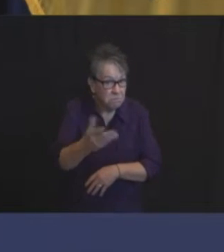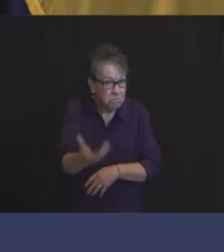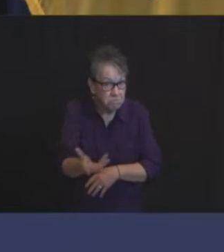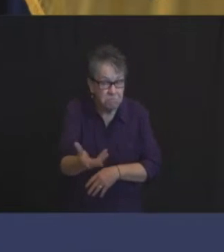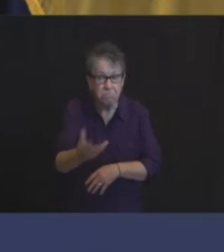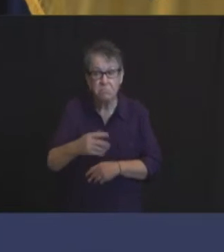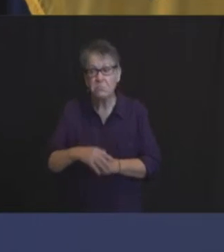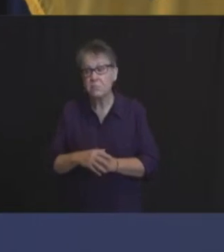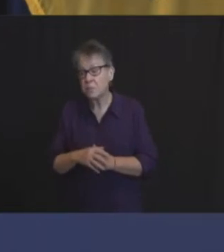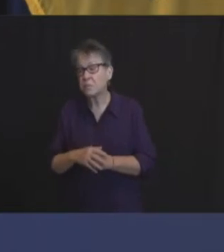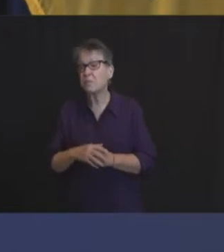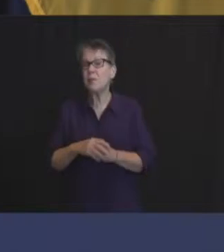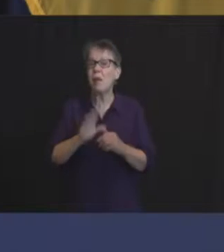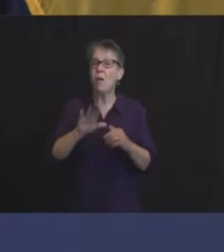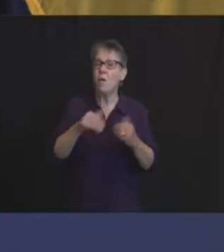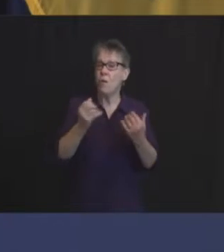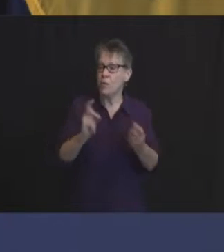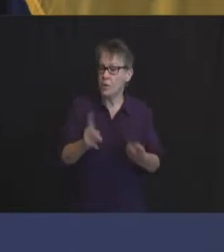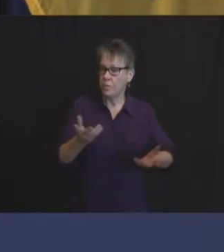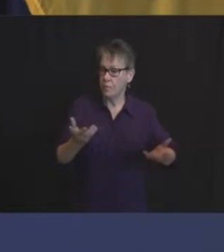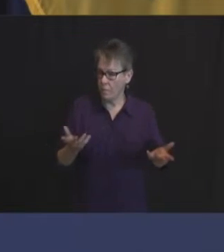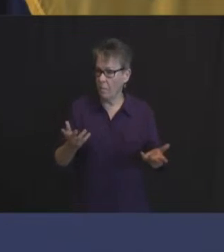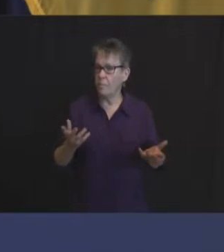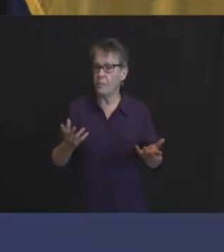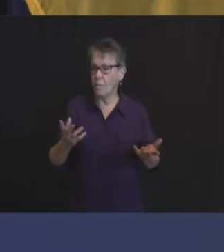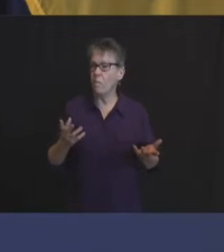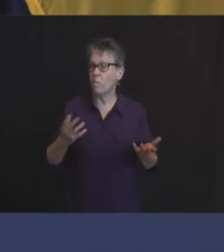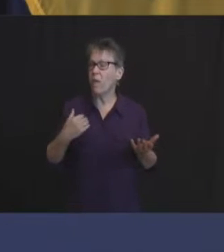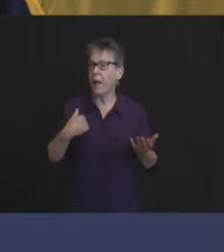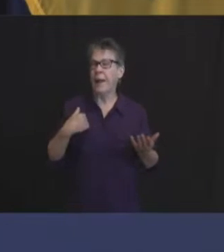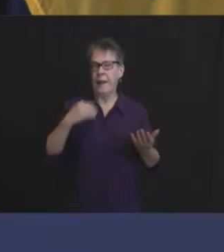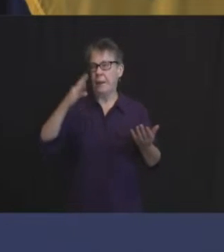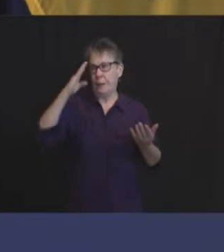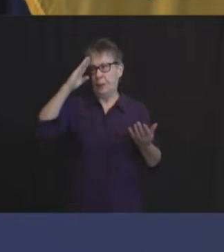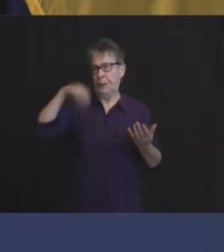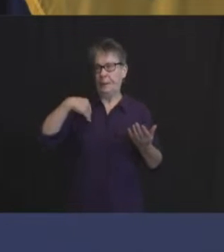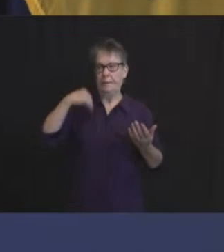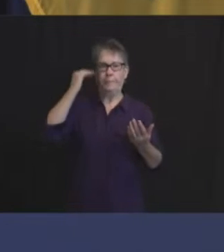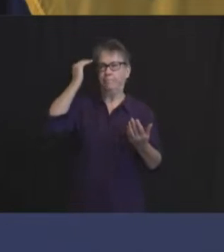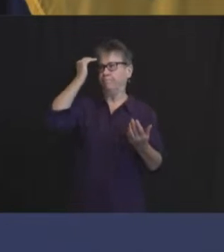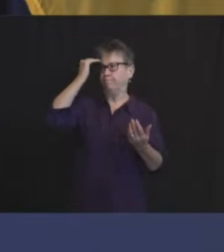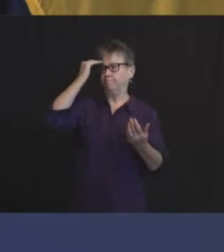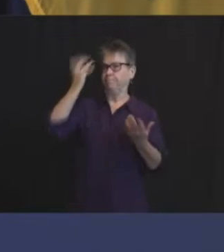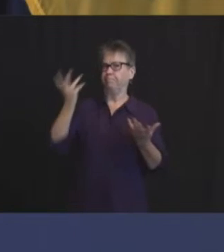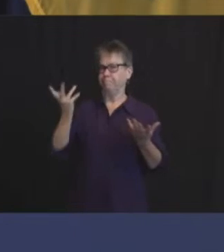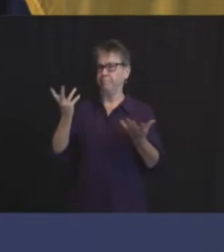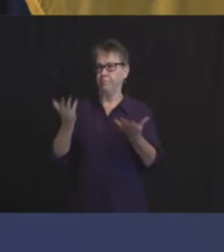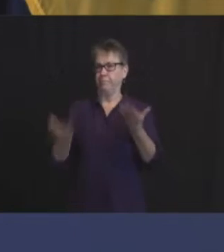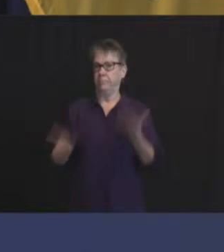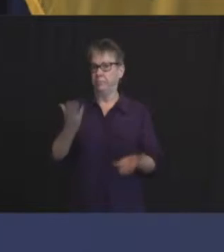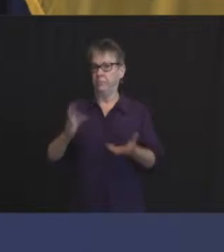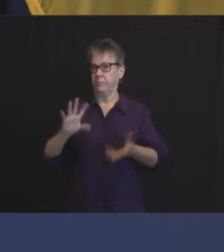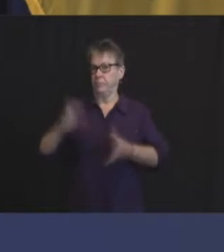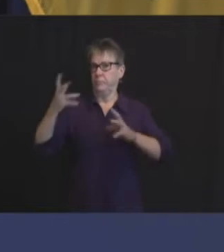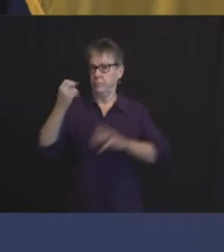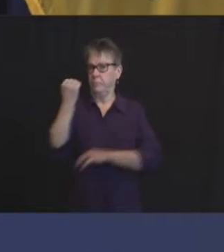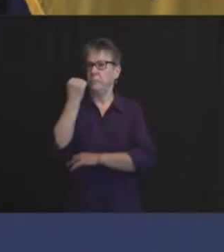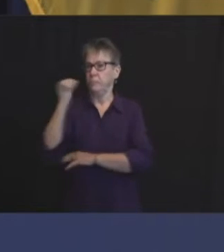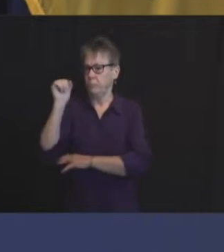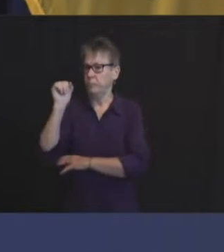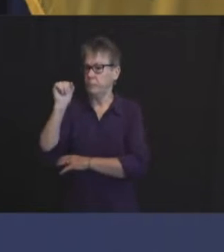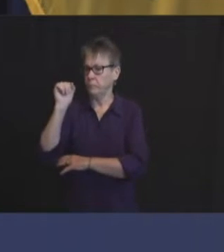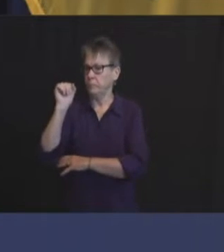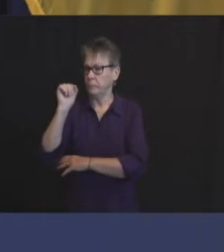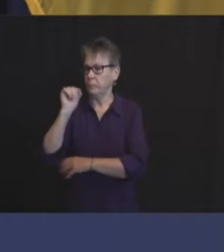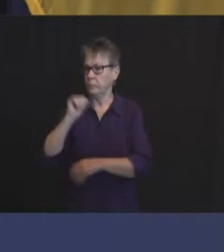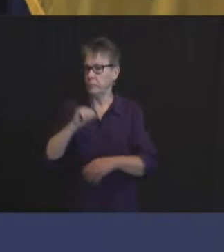aware of the discussed protests on January 17th, and I think on January 20th as well,